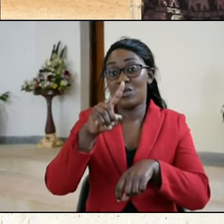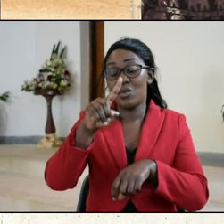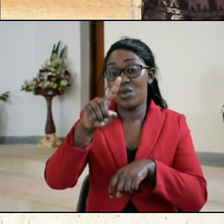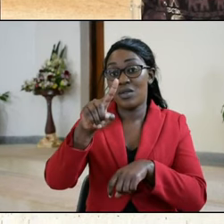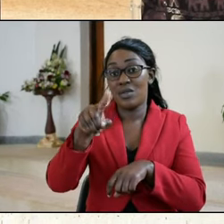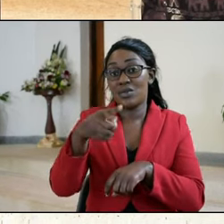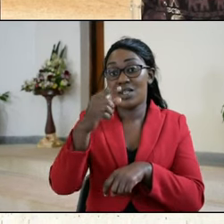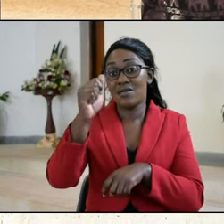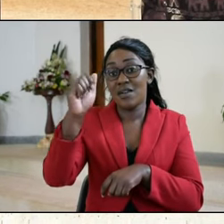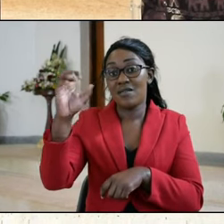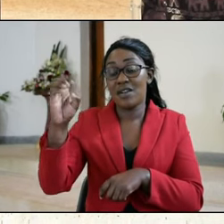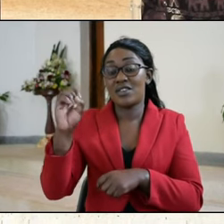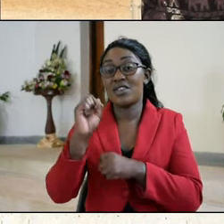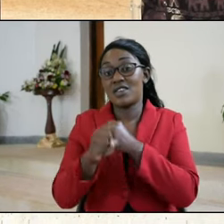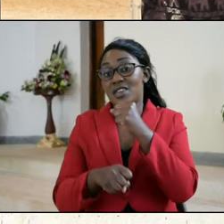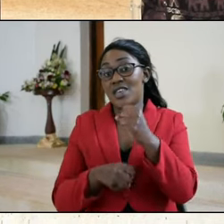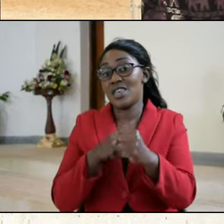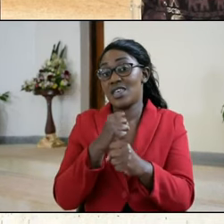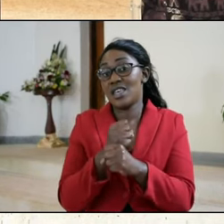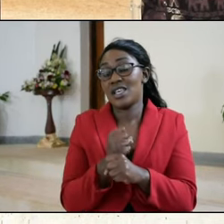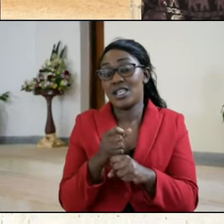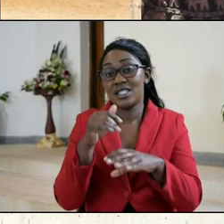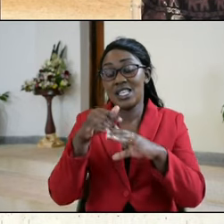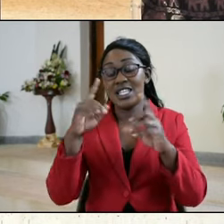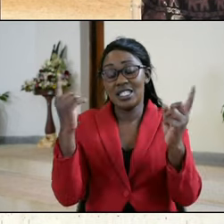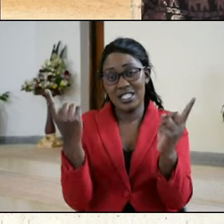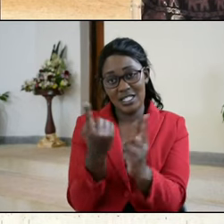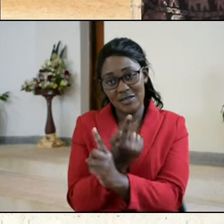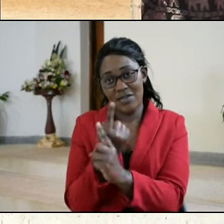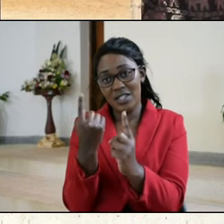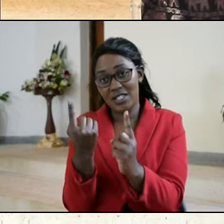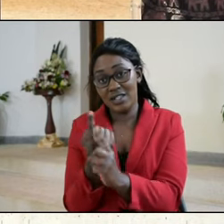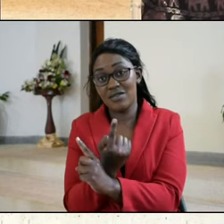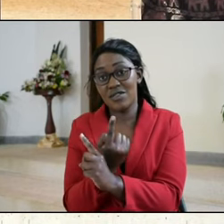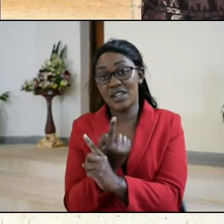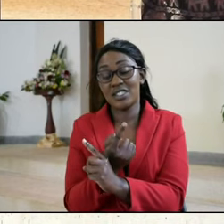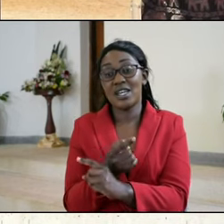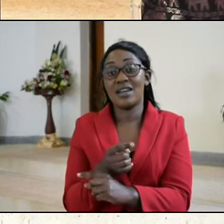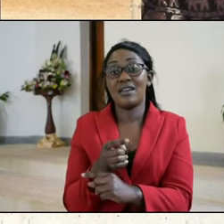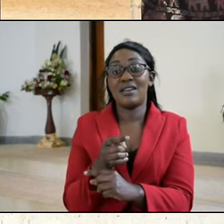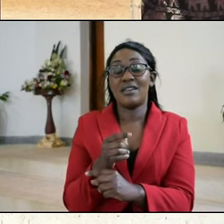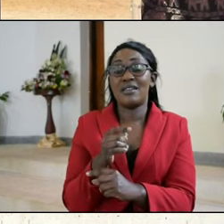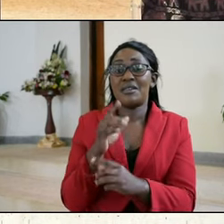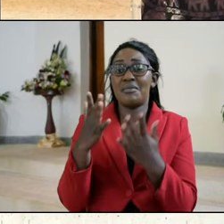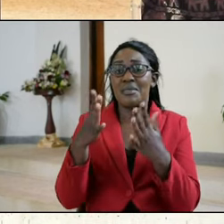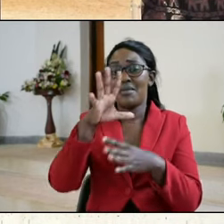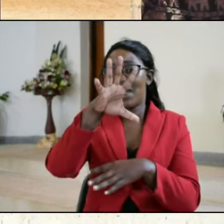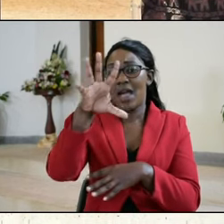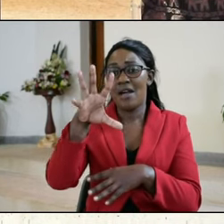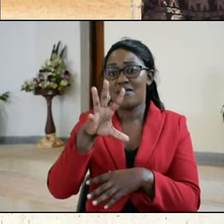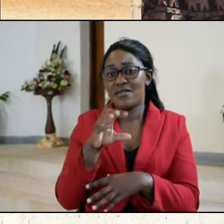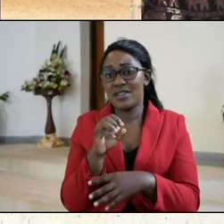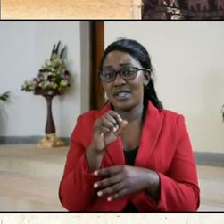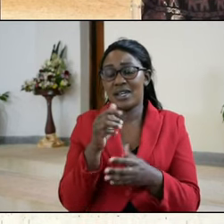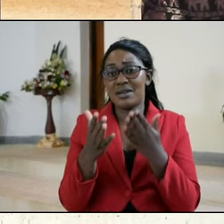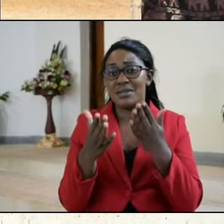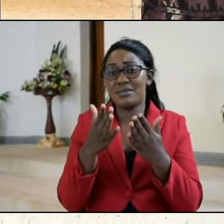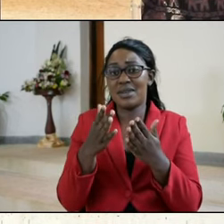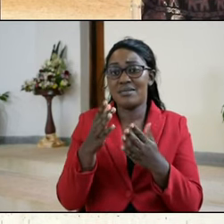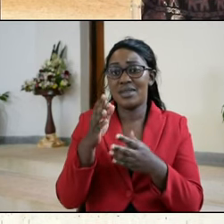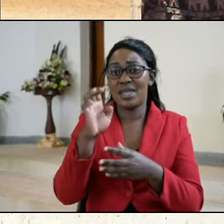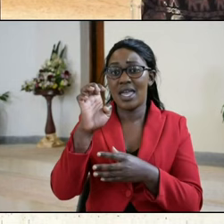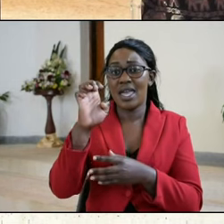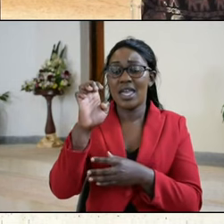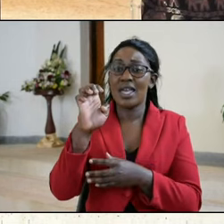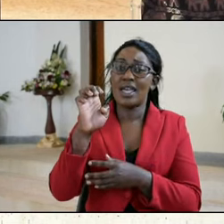1,500 years. In different continents, Europe, Asia, Africa. The fact that